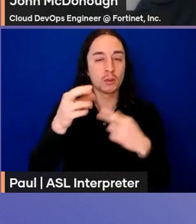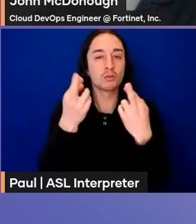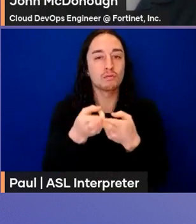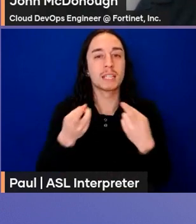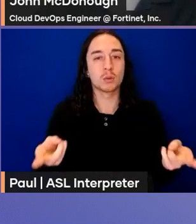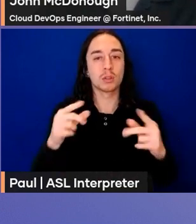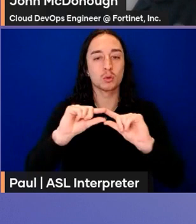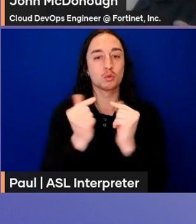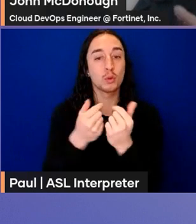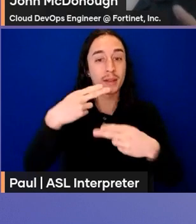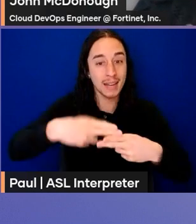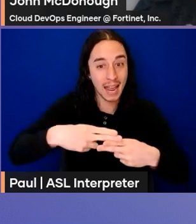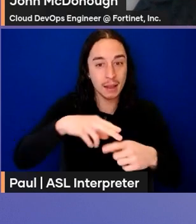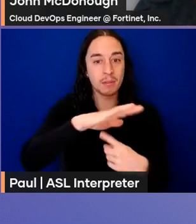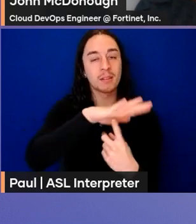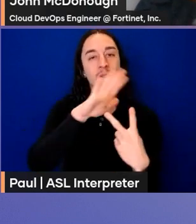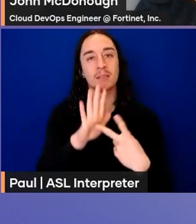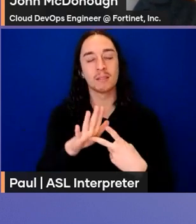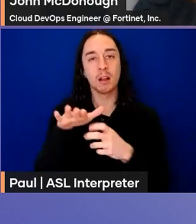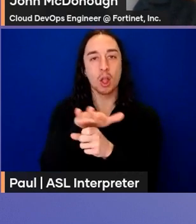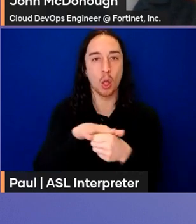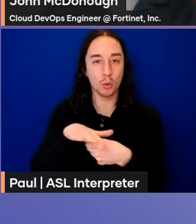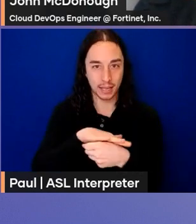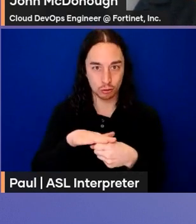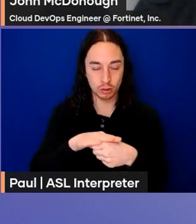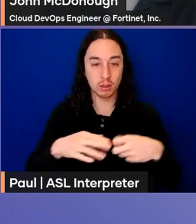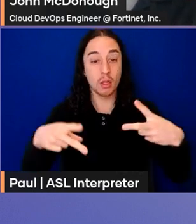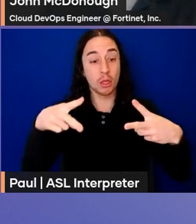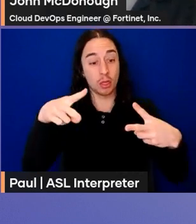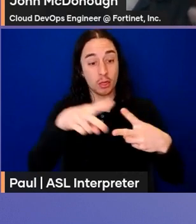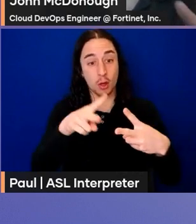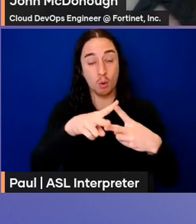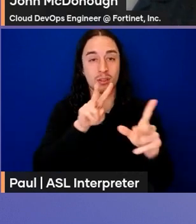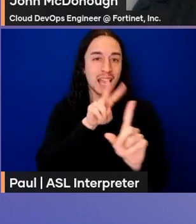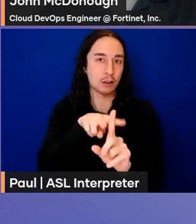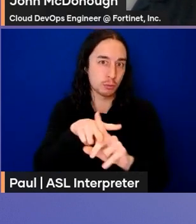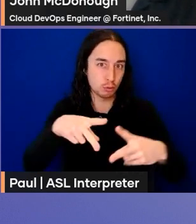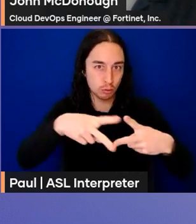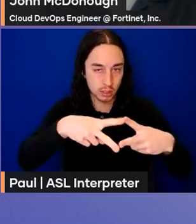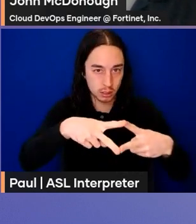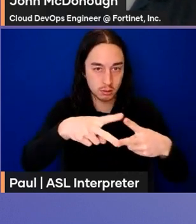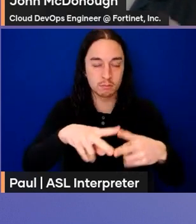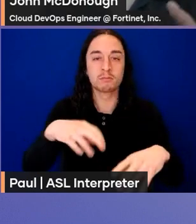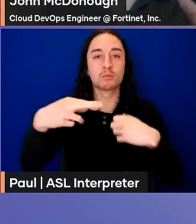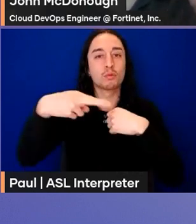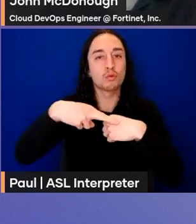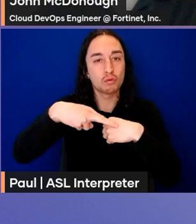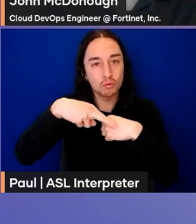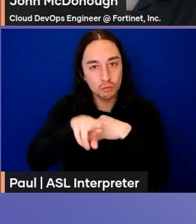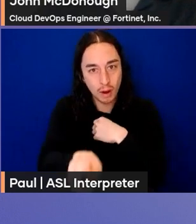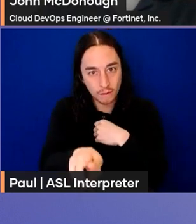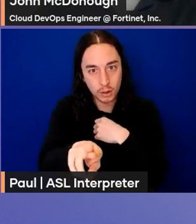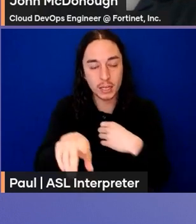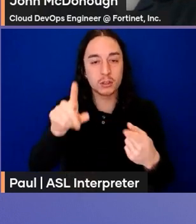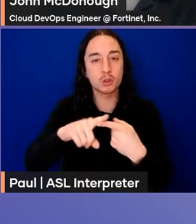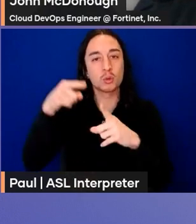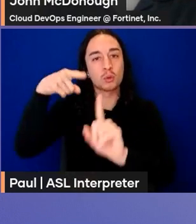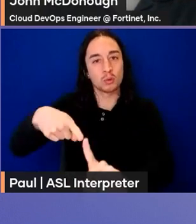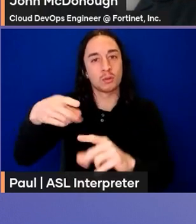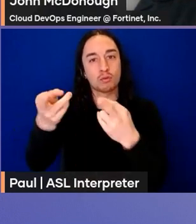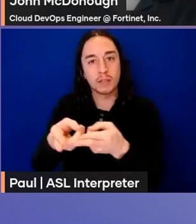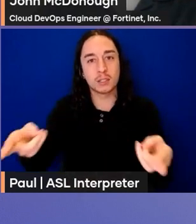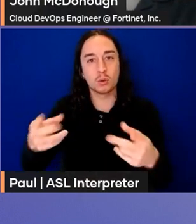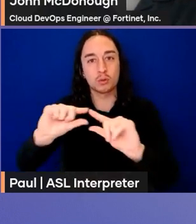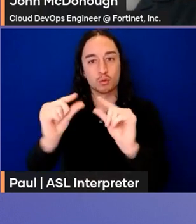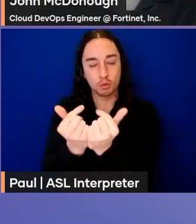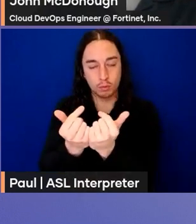location. Those components or those attributes are referencing the resource group that was